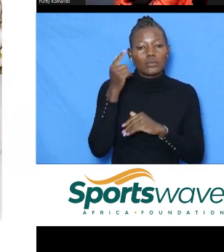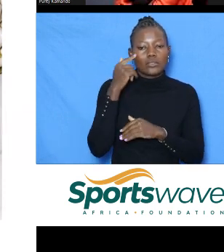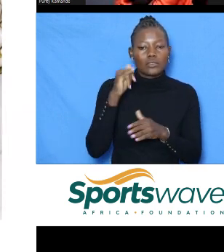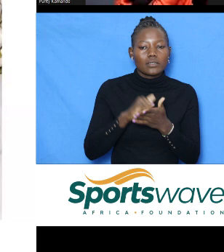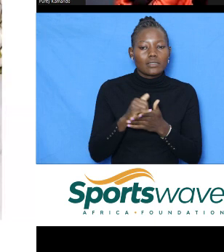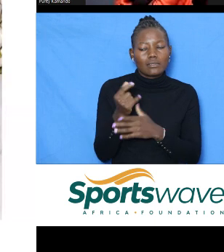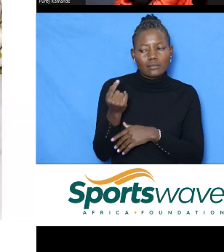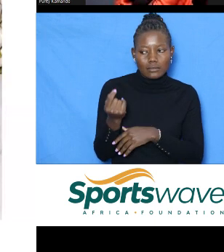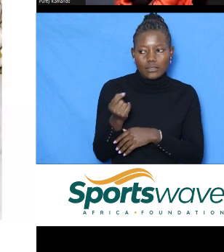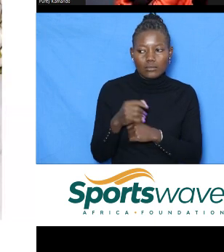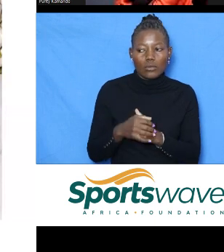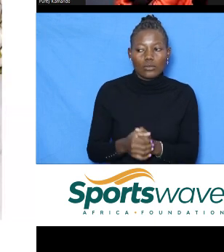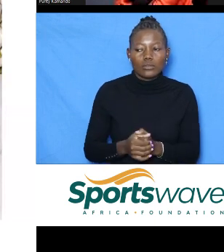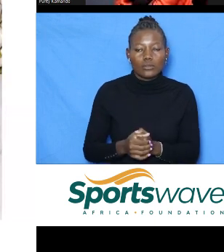small